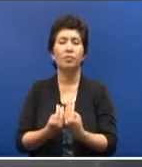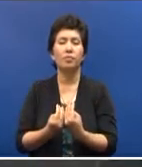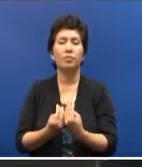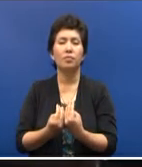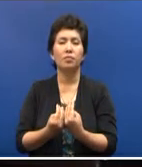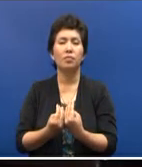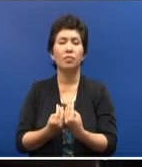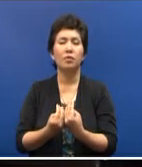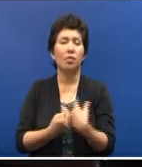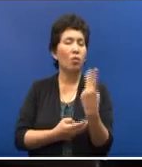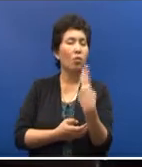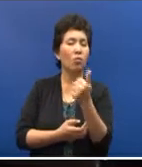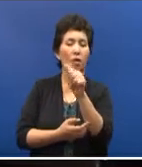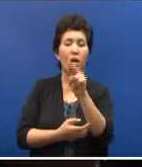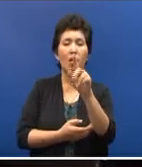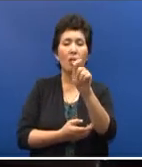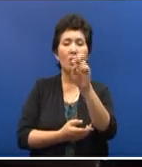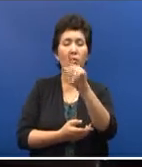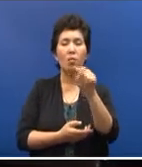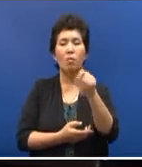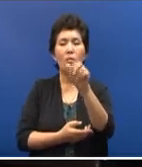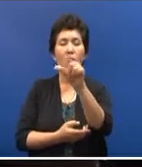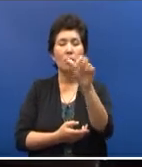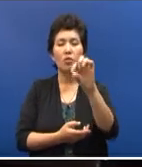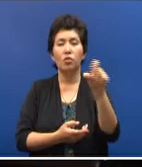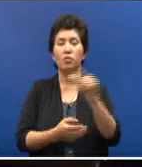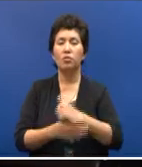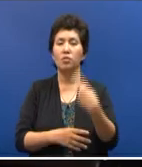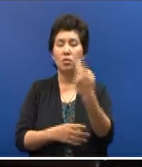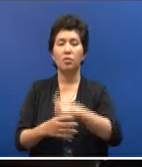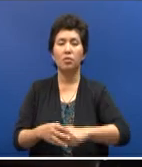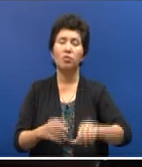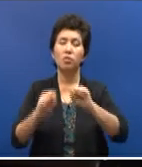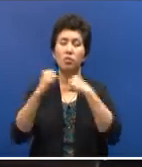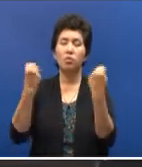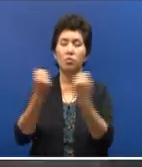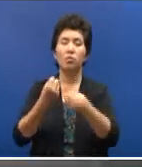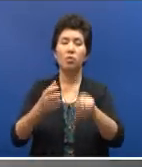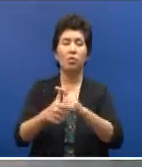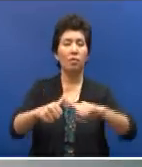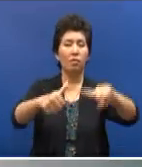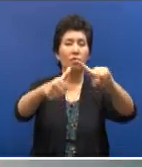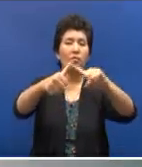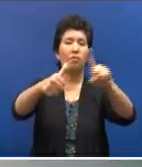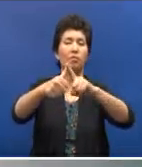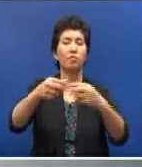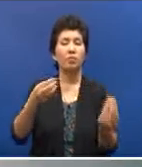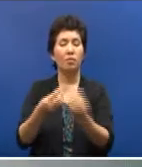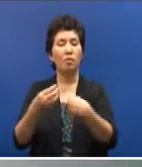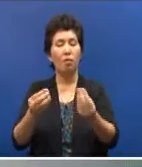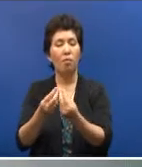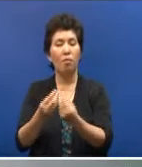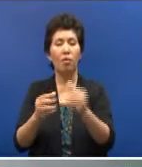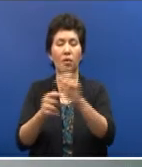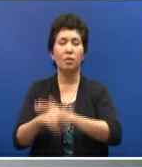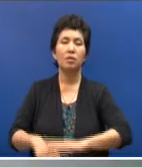Okay, there are two anthropologists who talks about functionalism theory in social stratification. The first one is Wilbert Moore and the